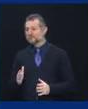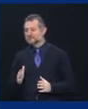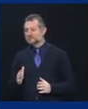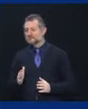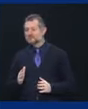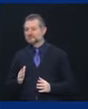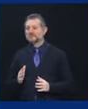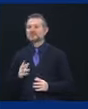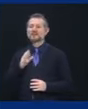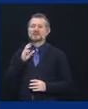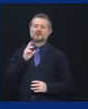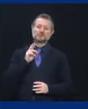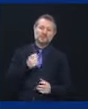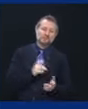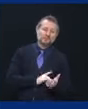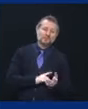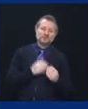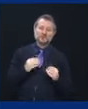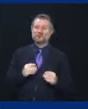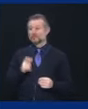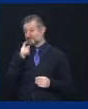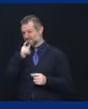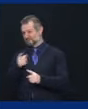plus, roughly.